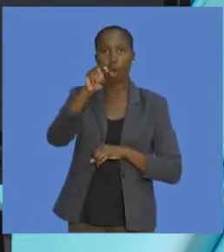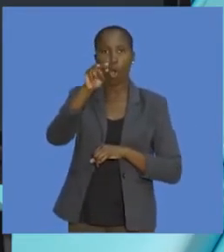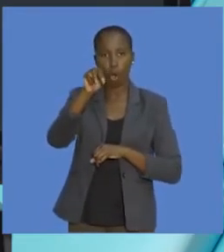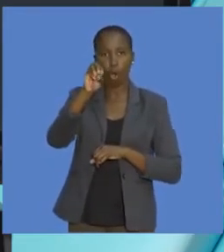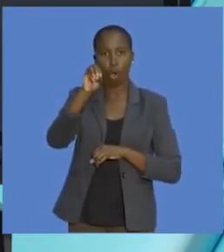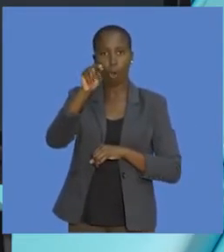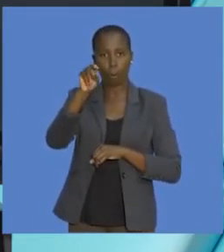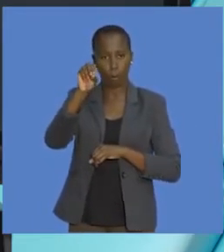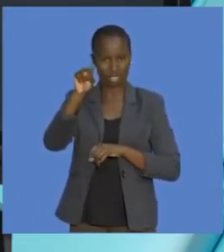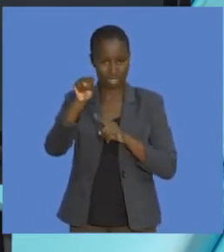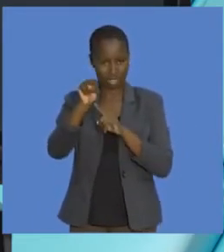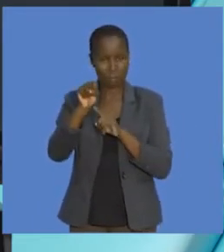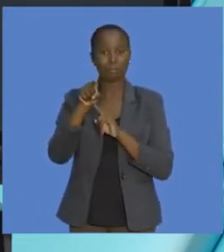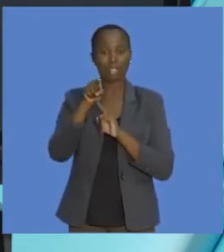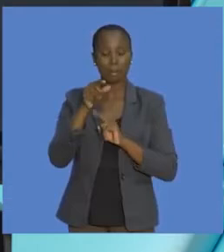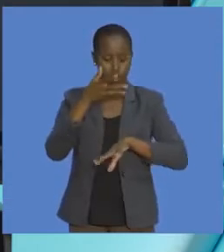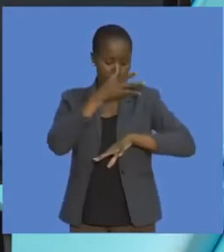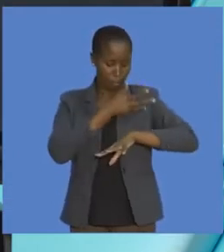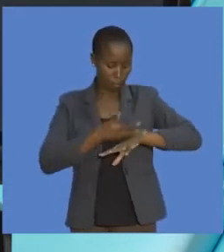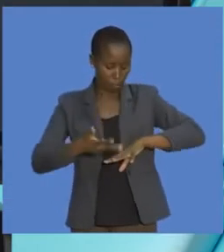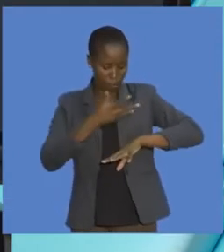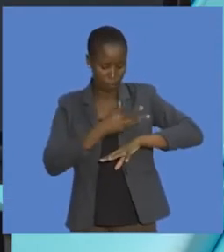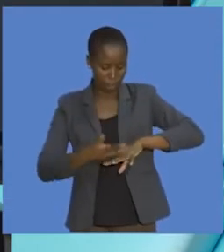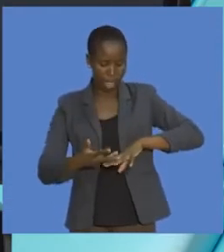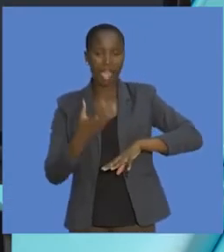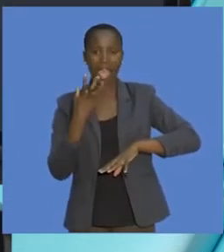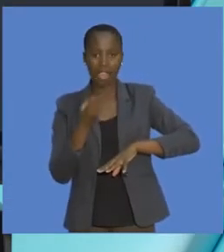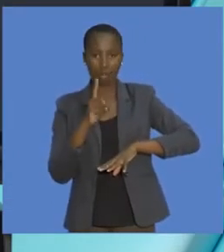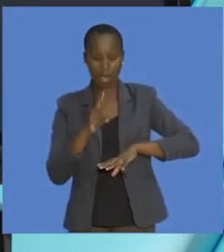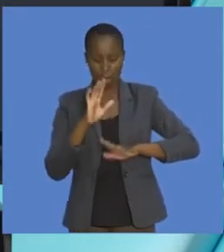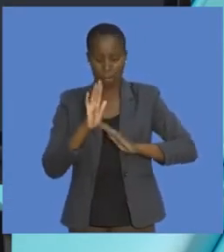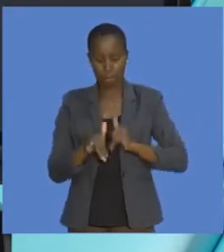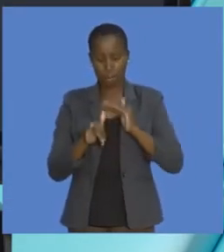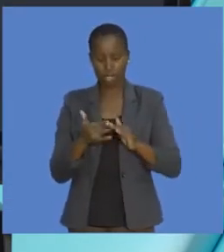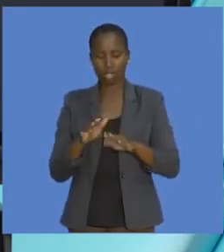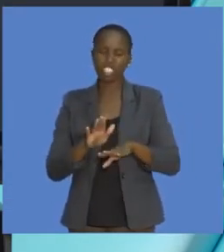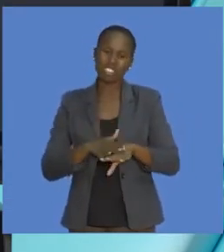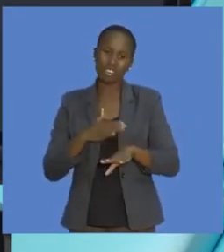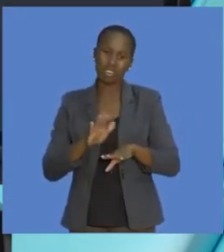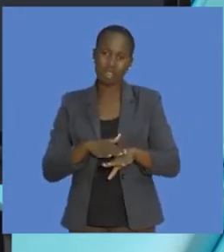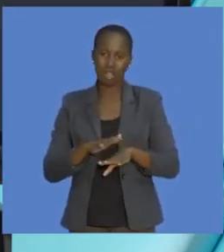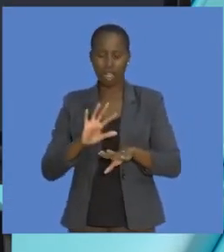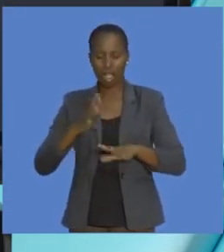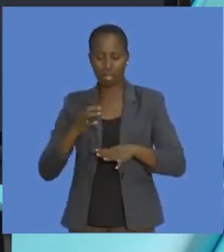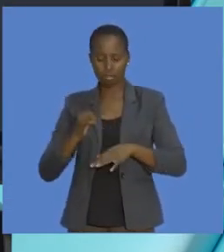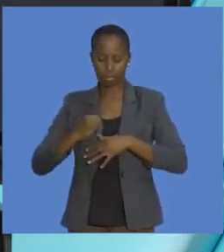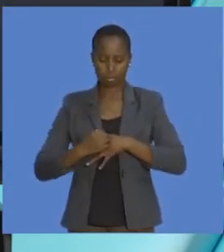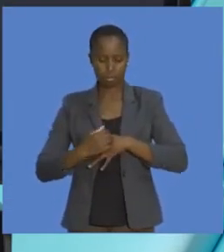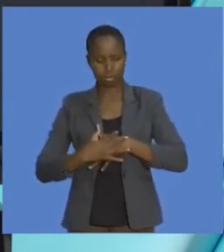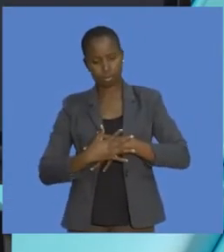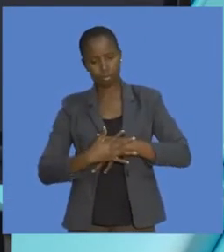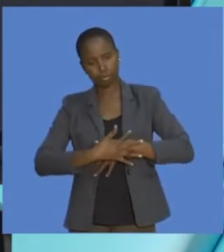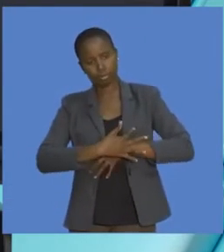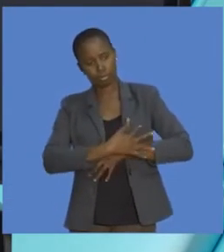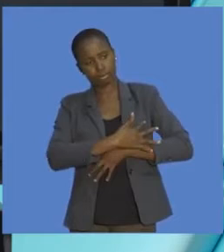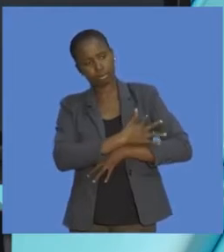the bloodstream has a relatively slower process of transporting an impulse. So it means that